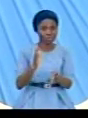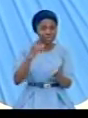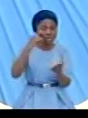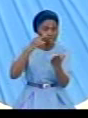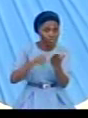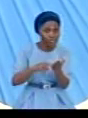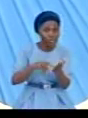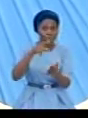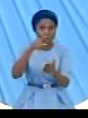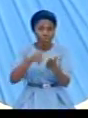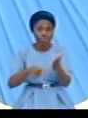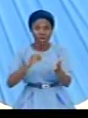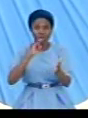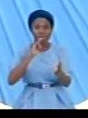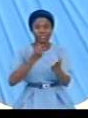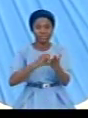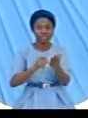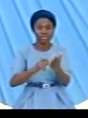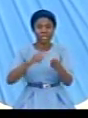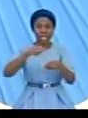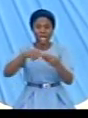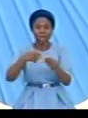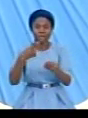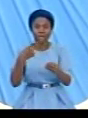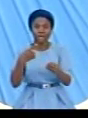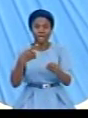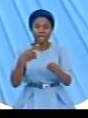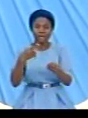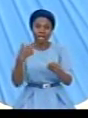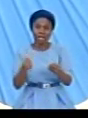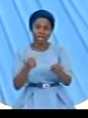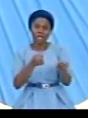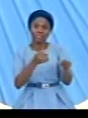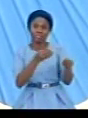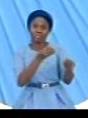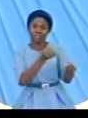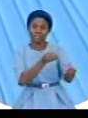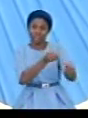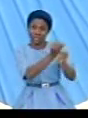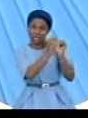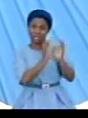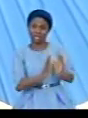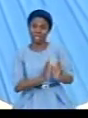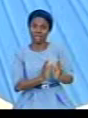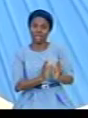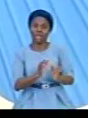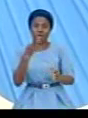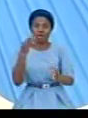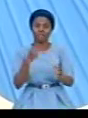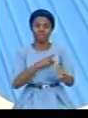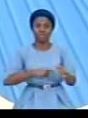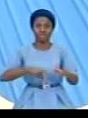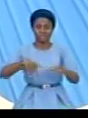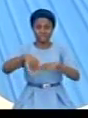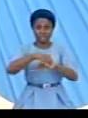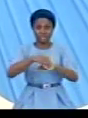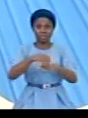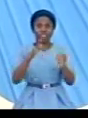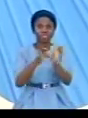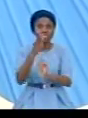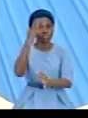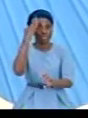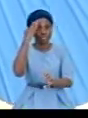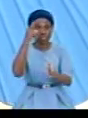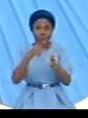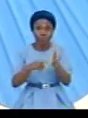written concerning an heir of the kingdom. Jesus knew what was written concerning him. And